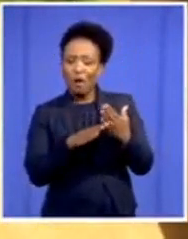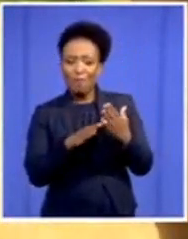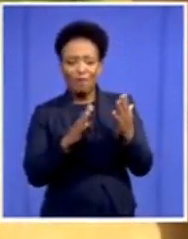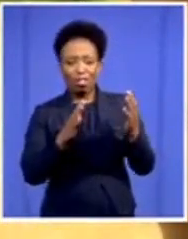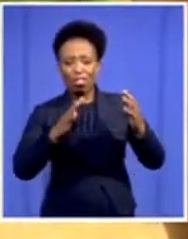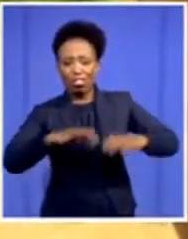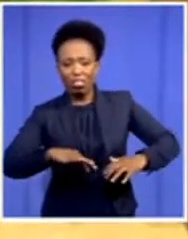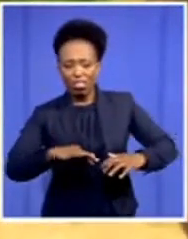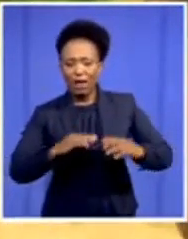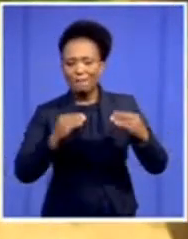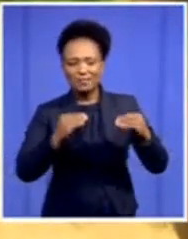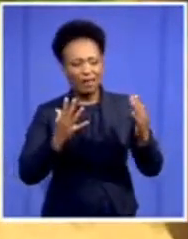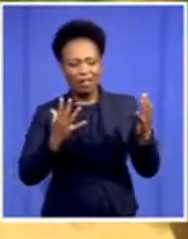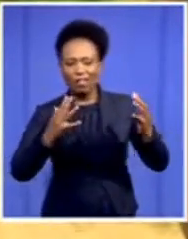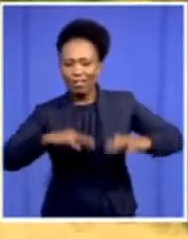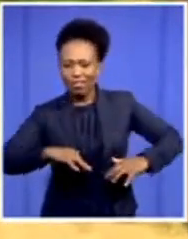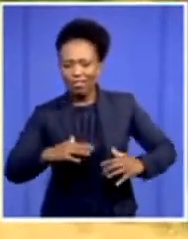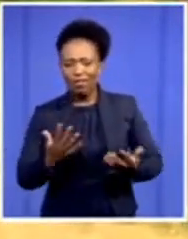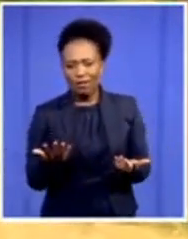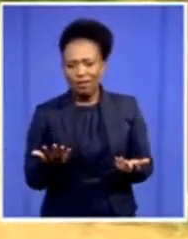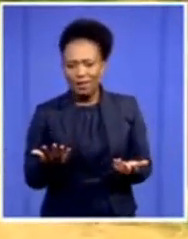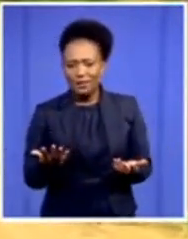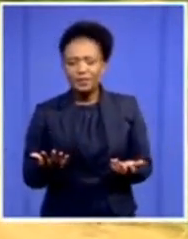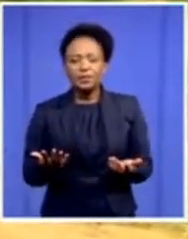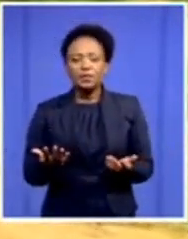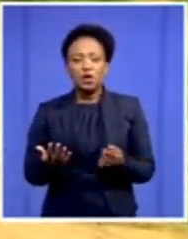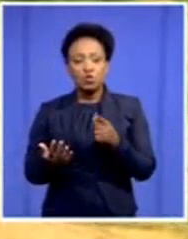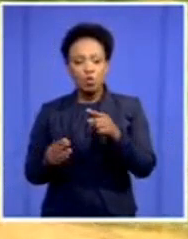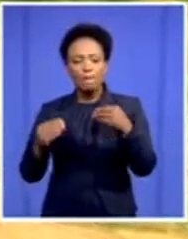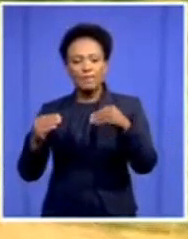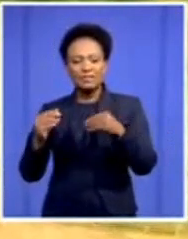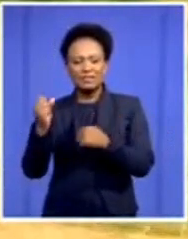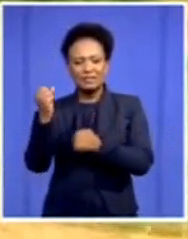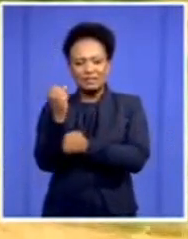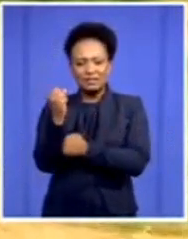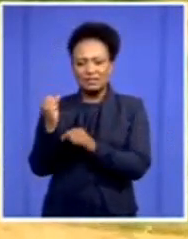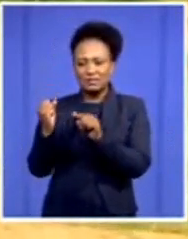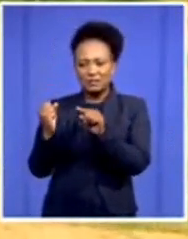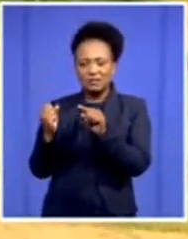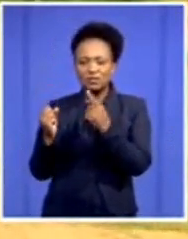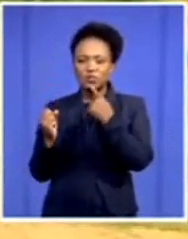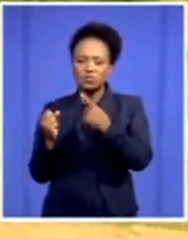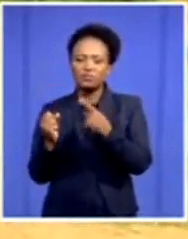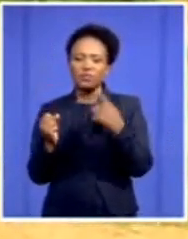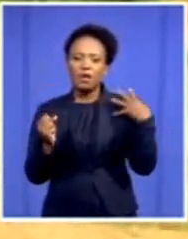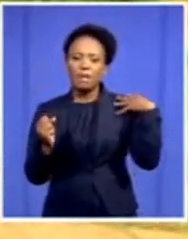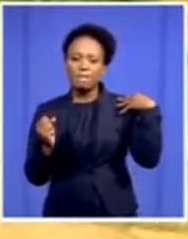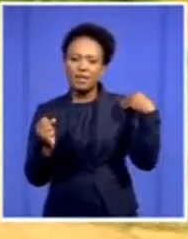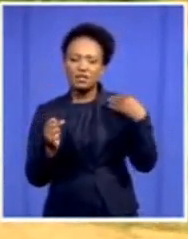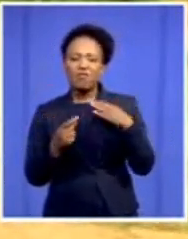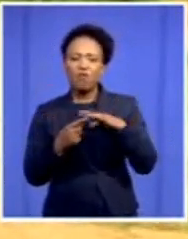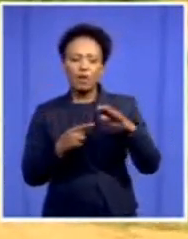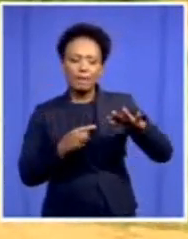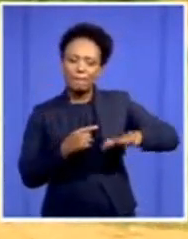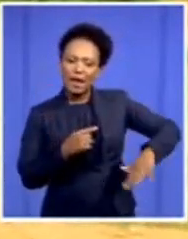business chamber, what would you want the minister to say regarding specifically Lephalale and the infrastructure that is already existing